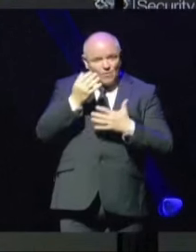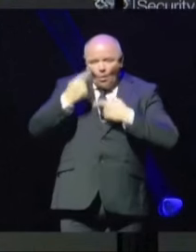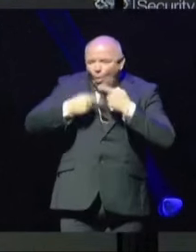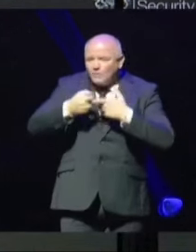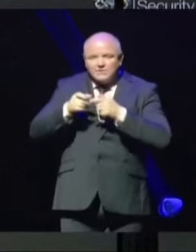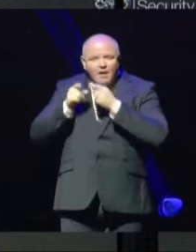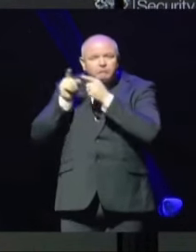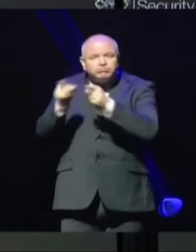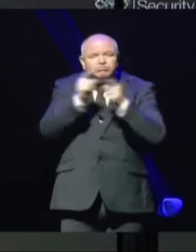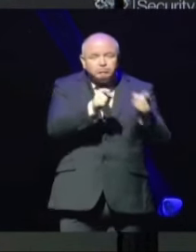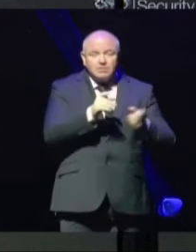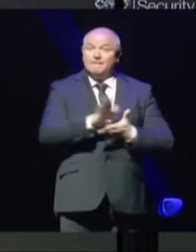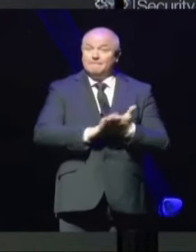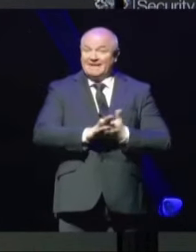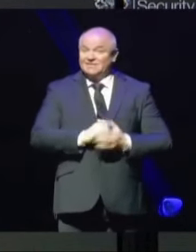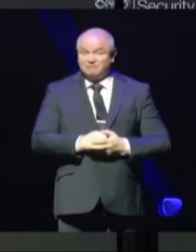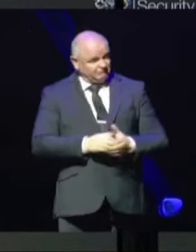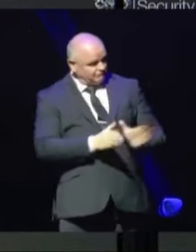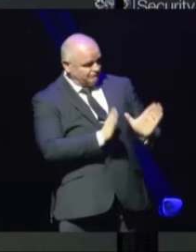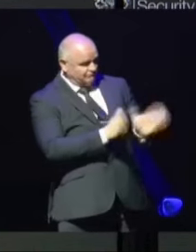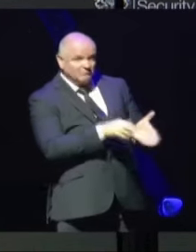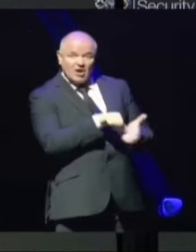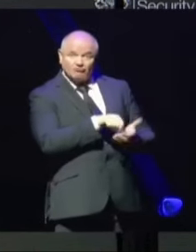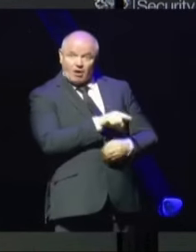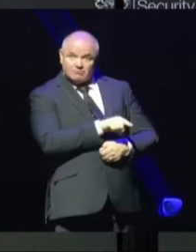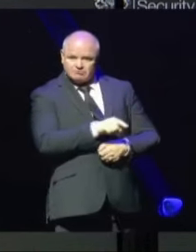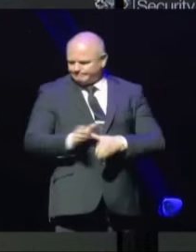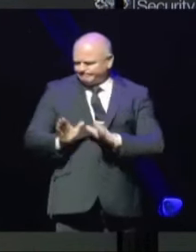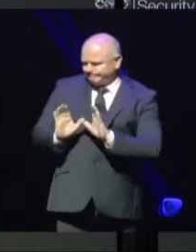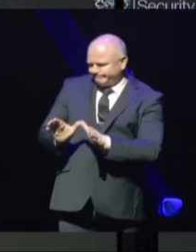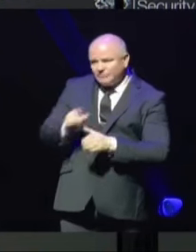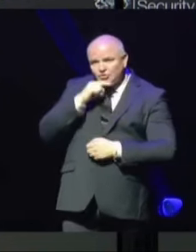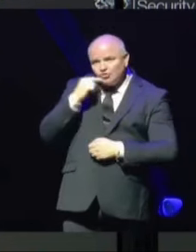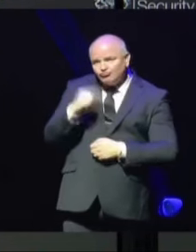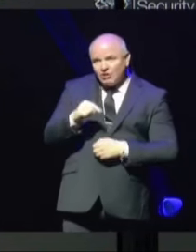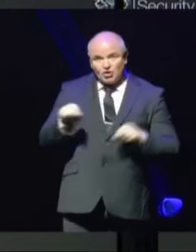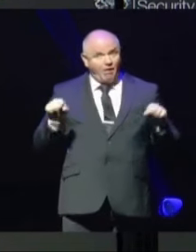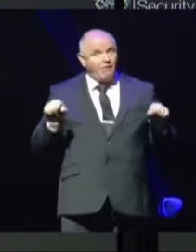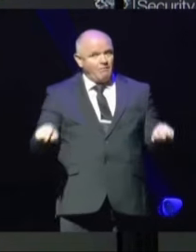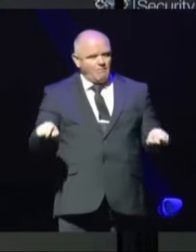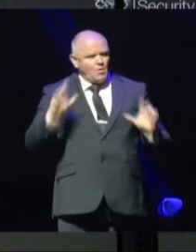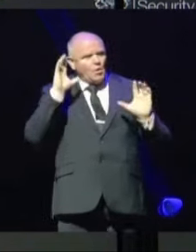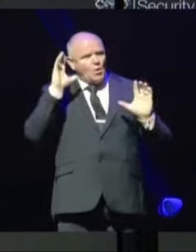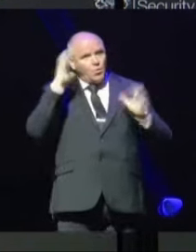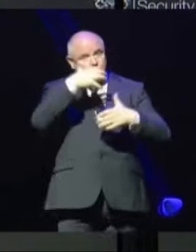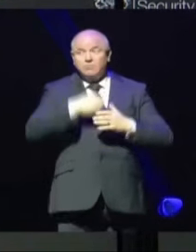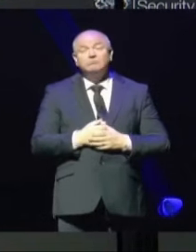Russia and Iran pose immediate threats, but China is the epoch-defining challenge.